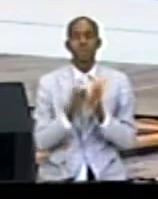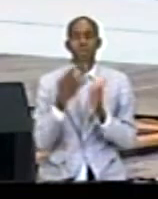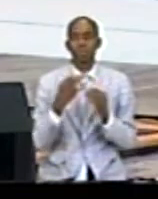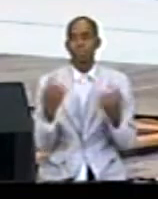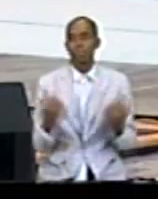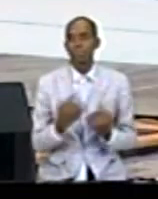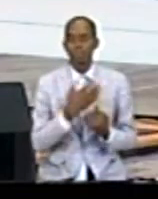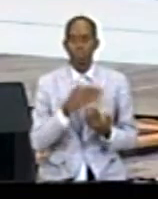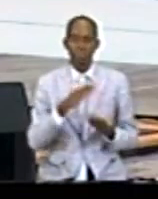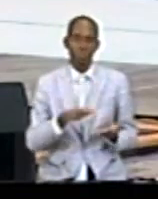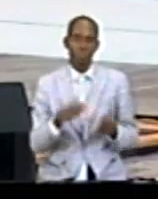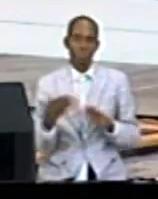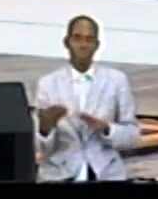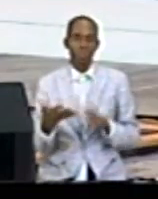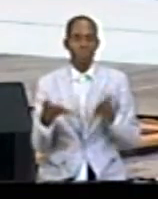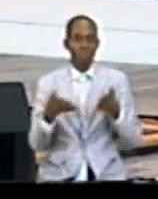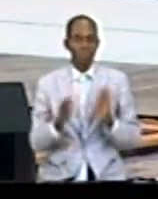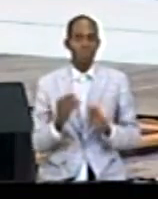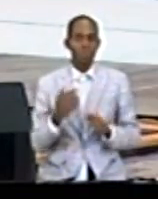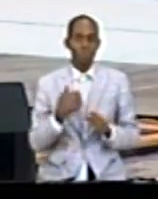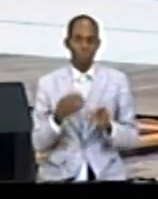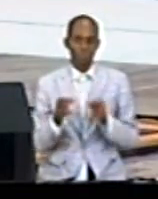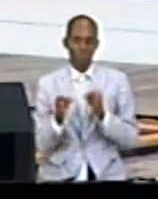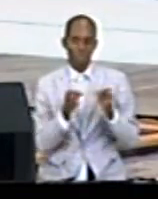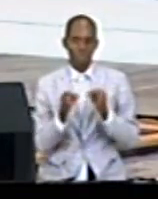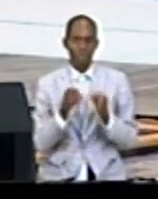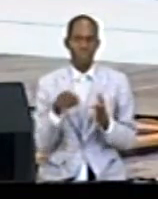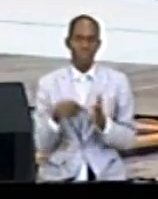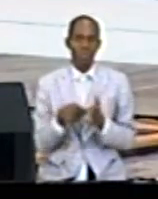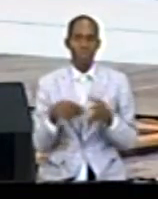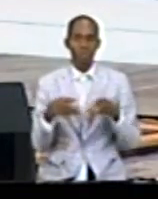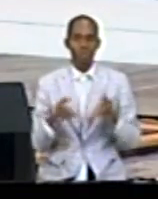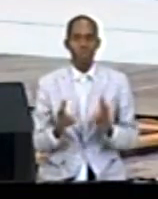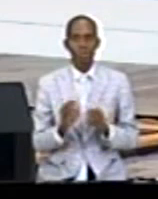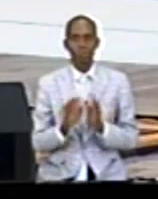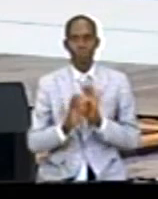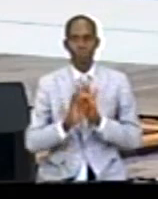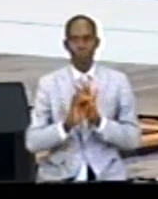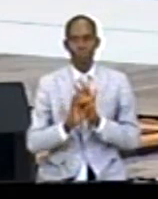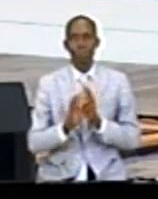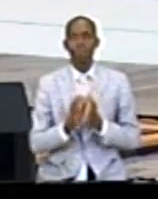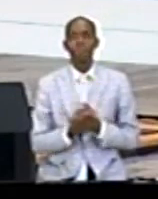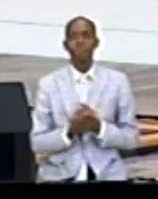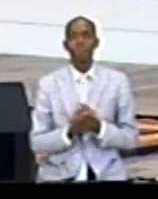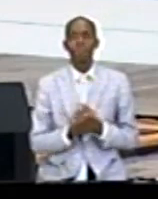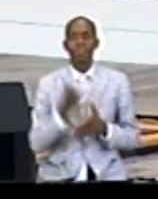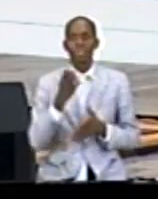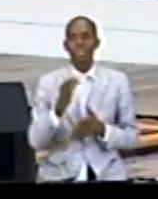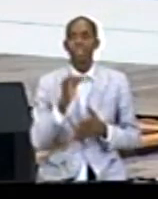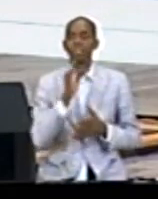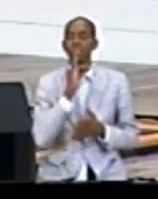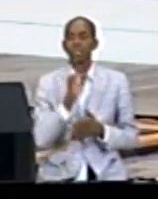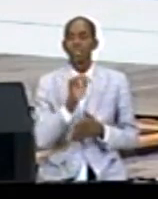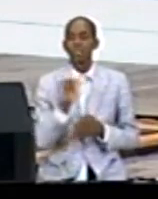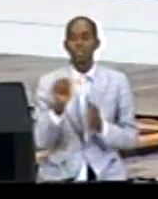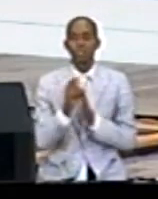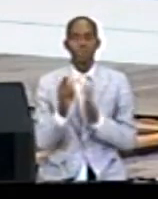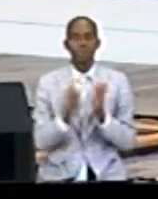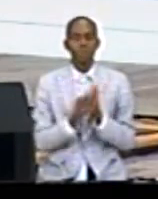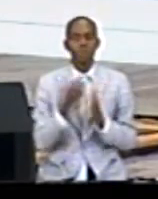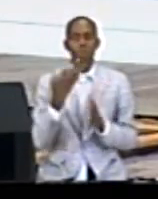and death. Let me explain it this way. There is the law of gravity